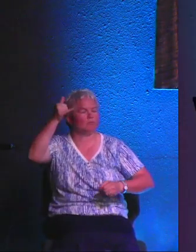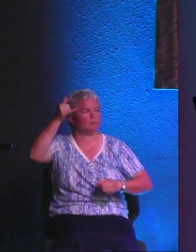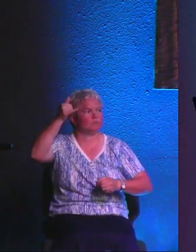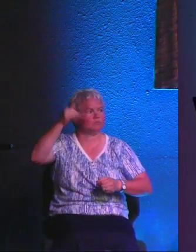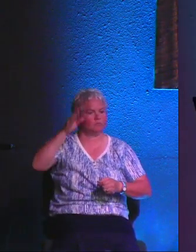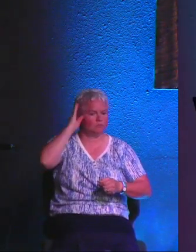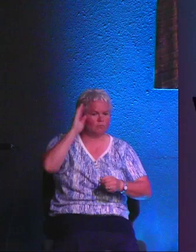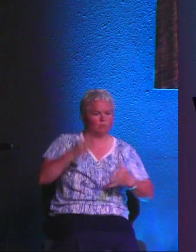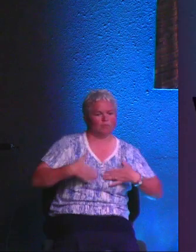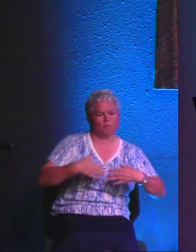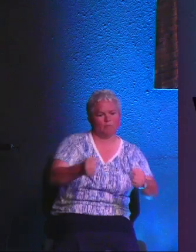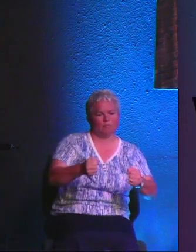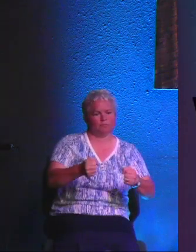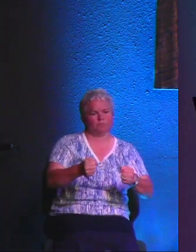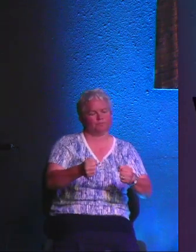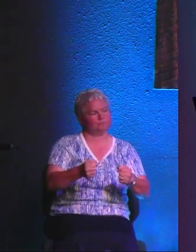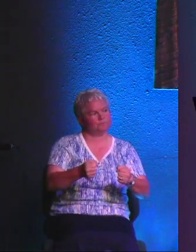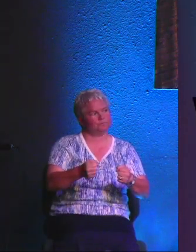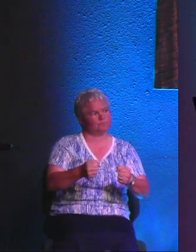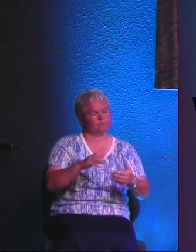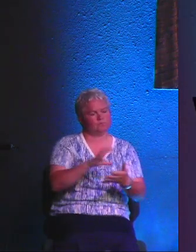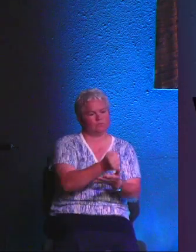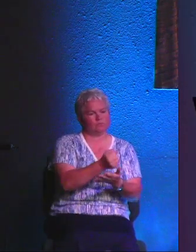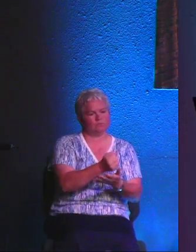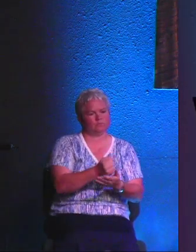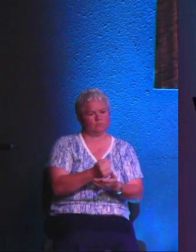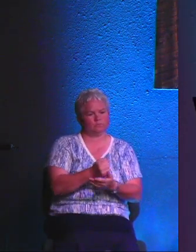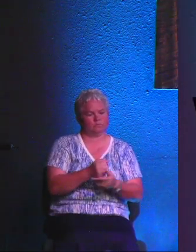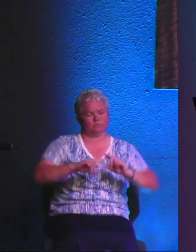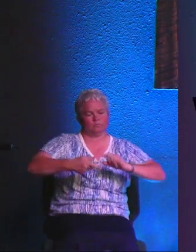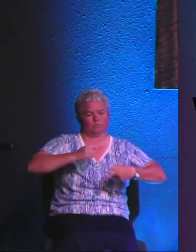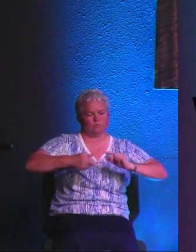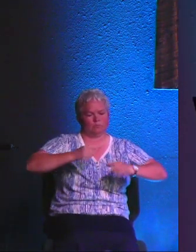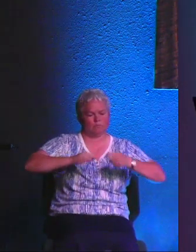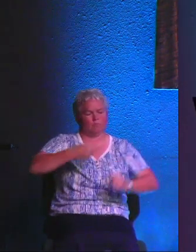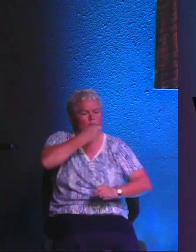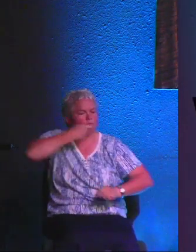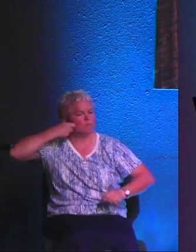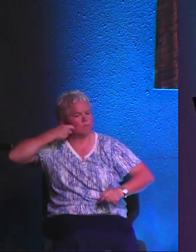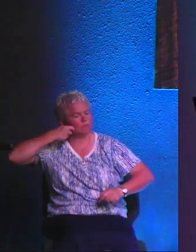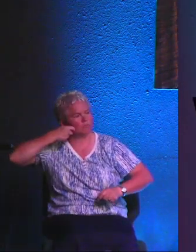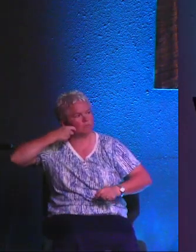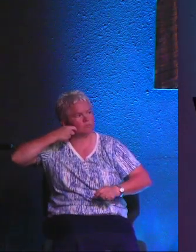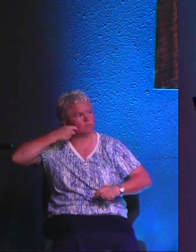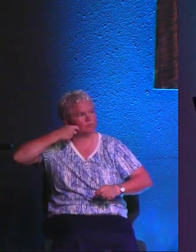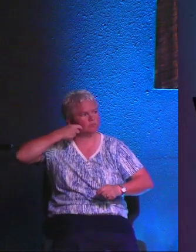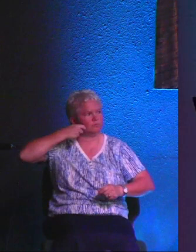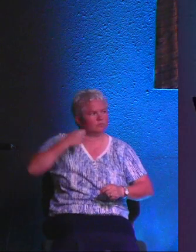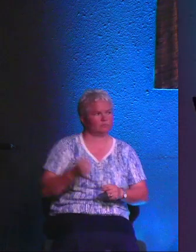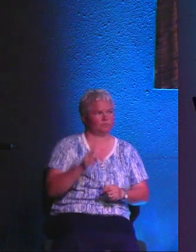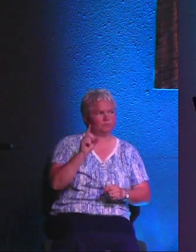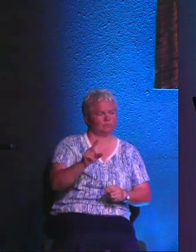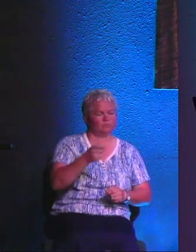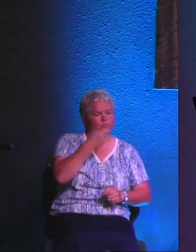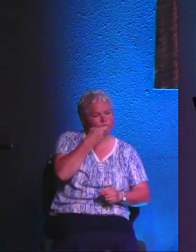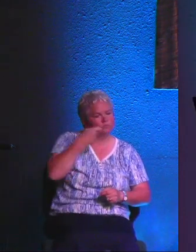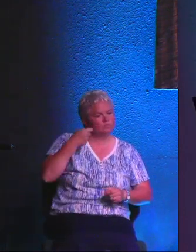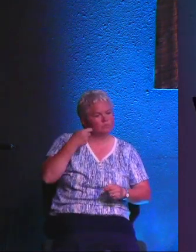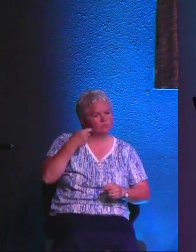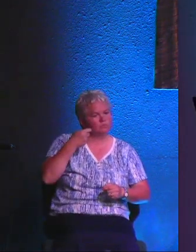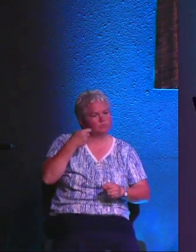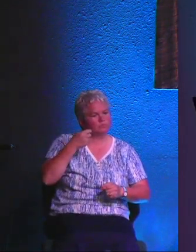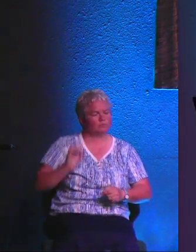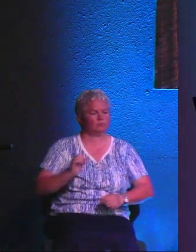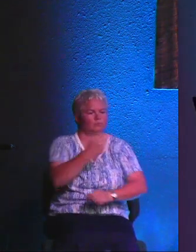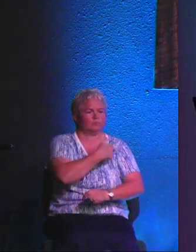is willing to heal and restore everyone who has been hurt by drug abuse. The world says that once an addict, always an addict, but